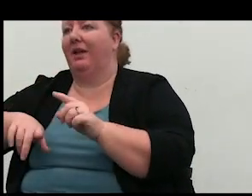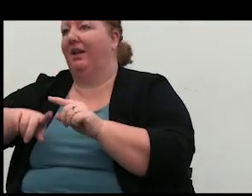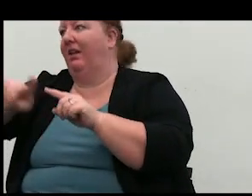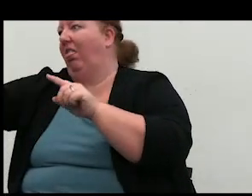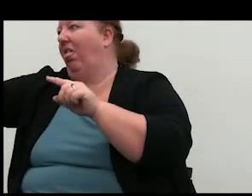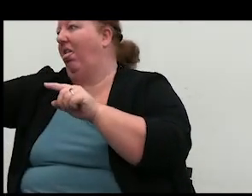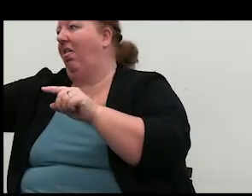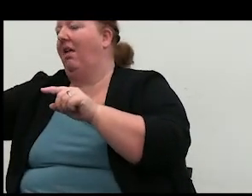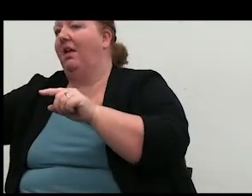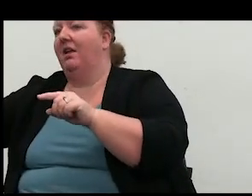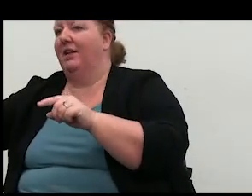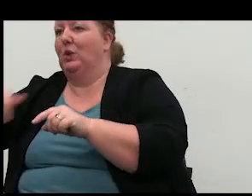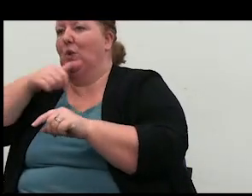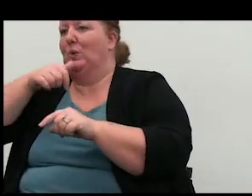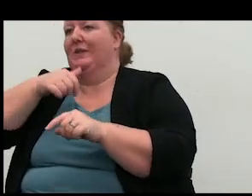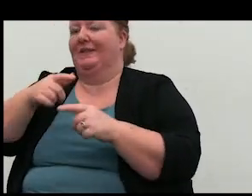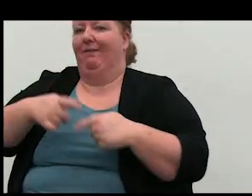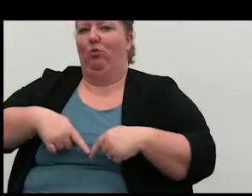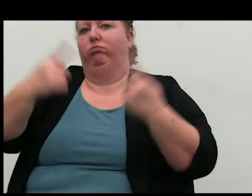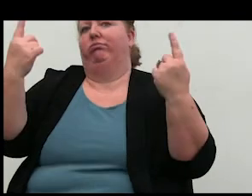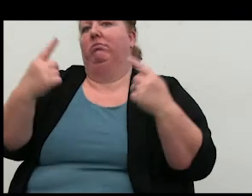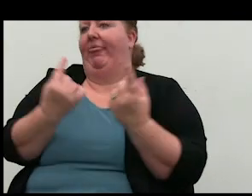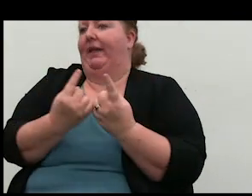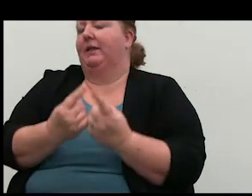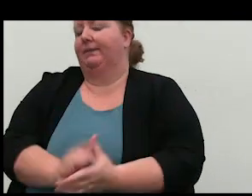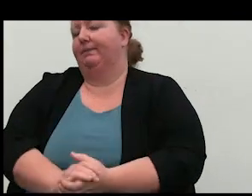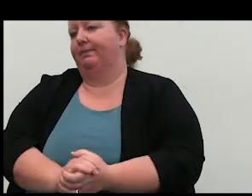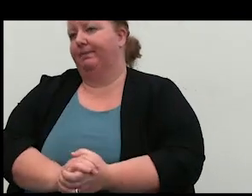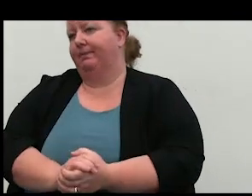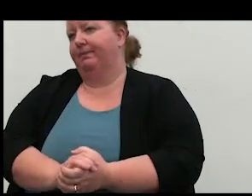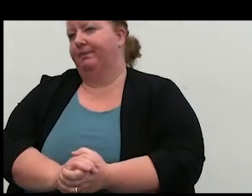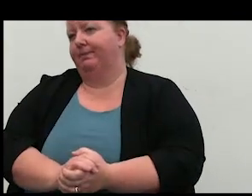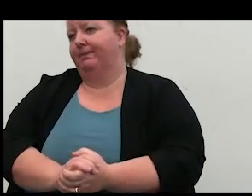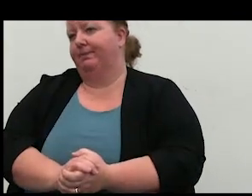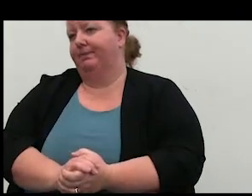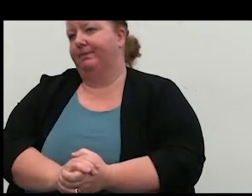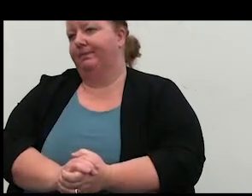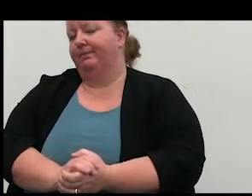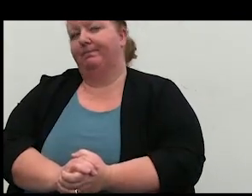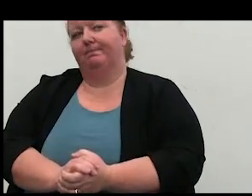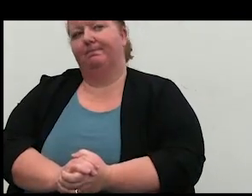where we expected. It's being used for completely unexpected things.